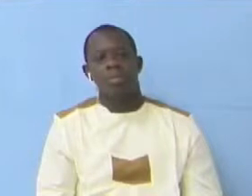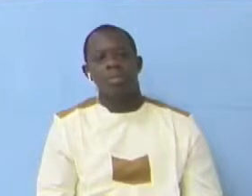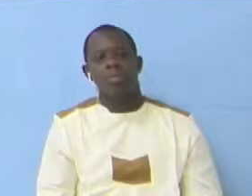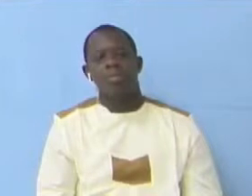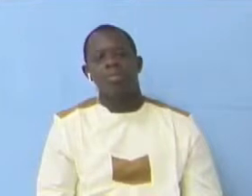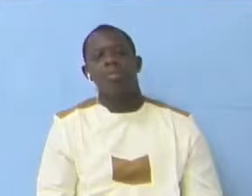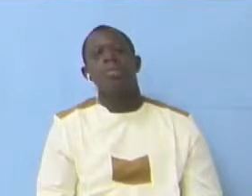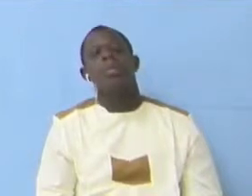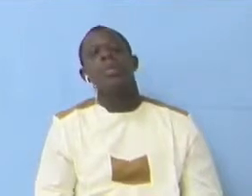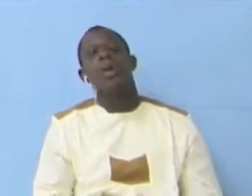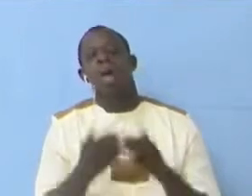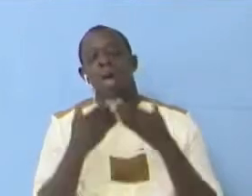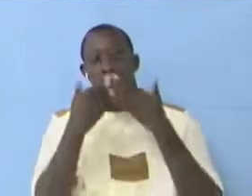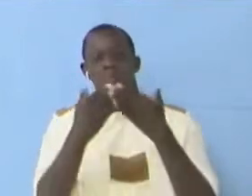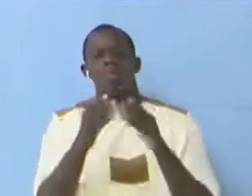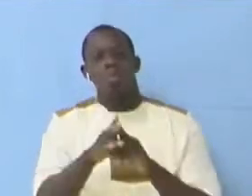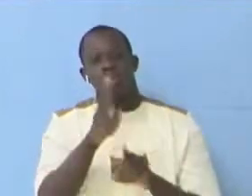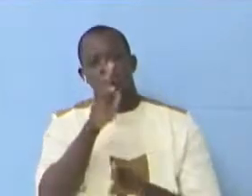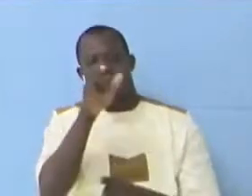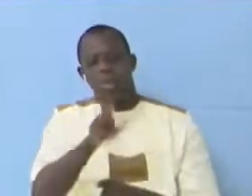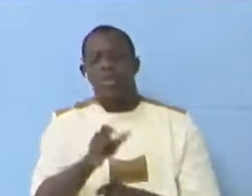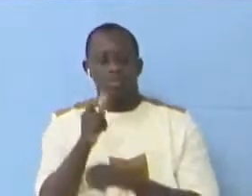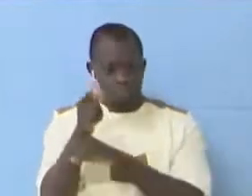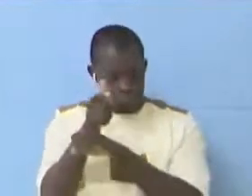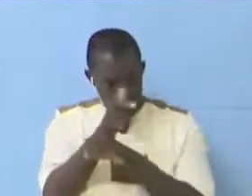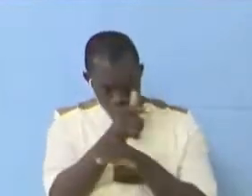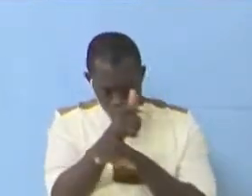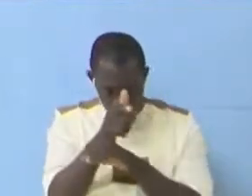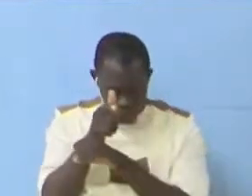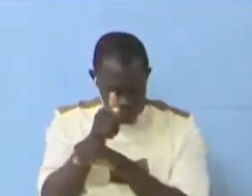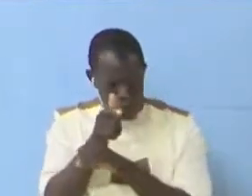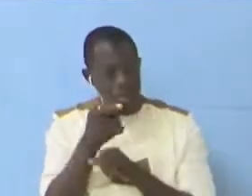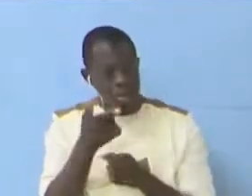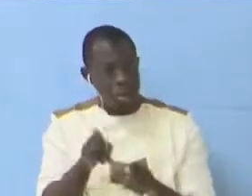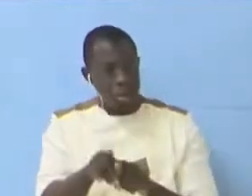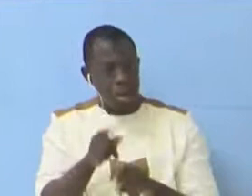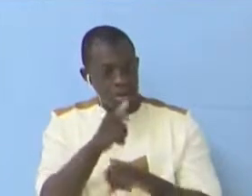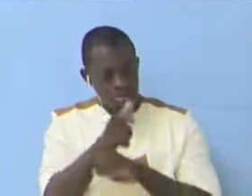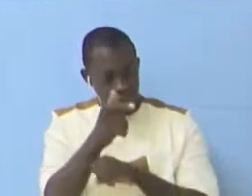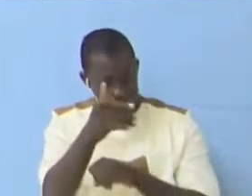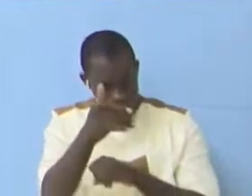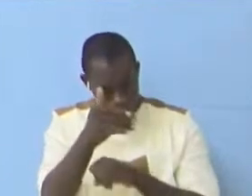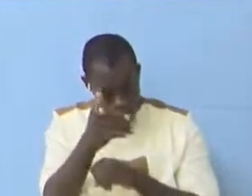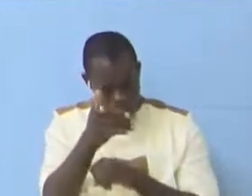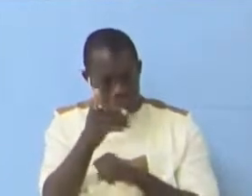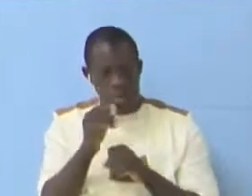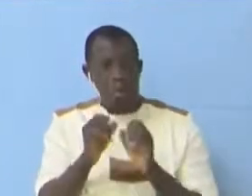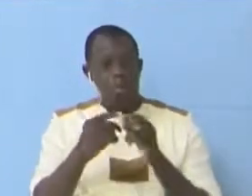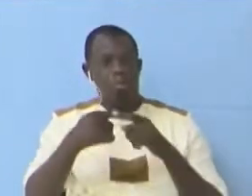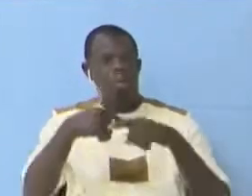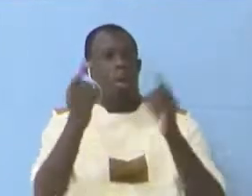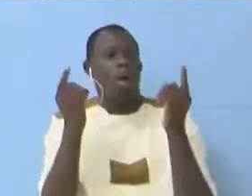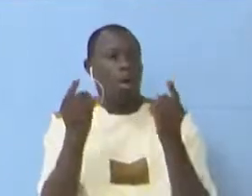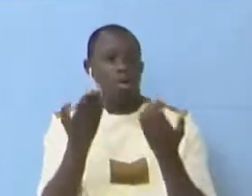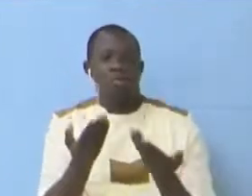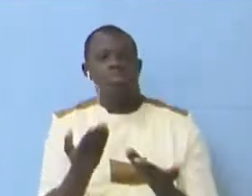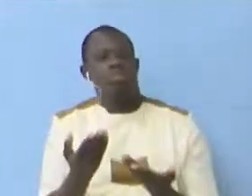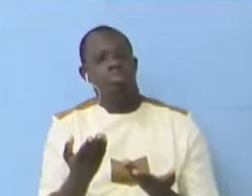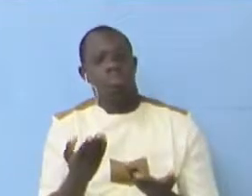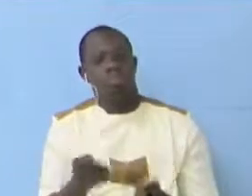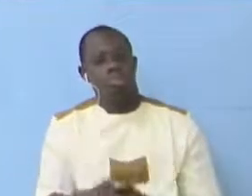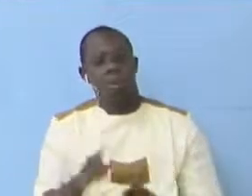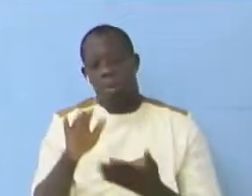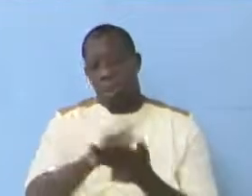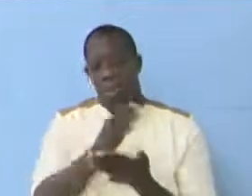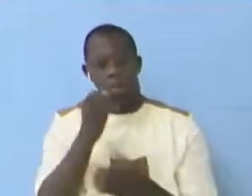Please, please don't do that. Because if the document is treated as confidential, you would have already disclosed it by showing it